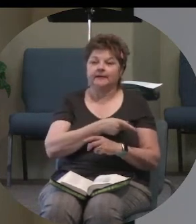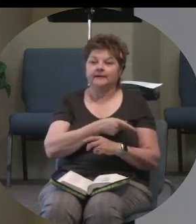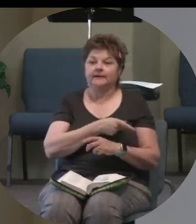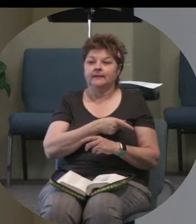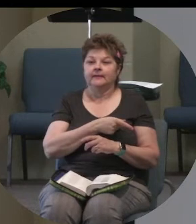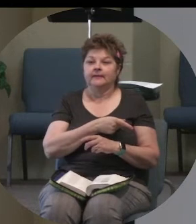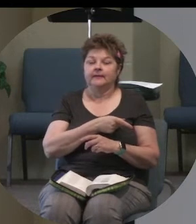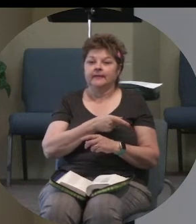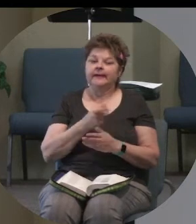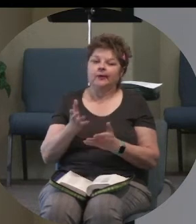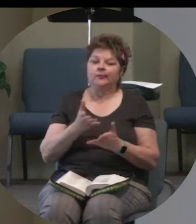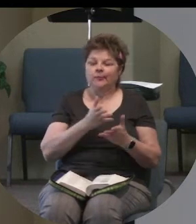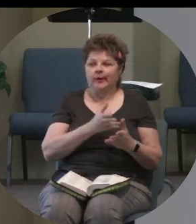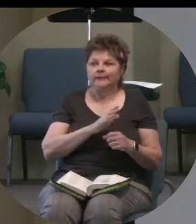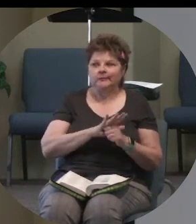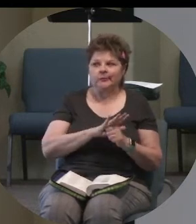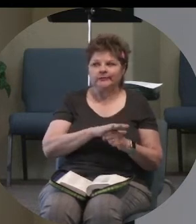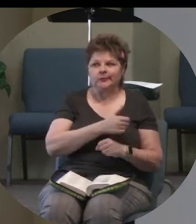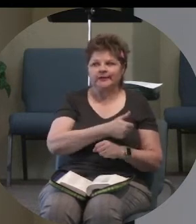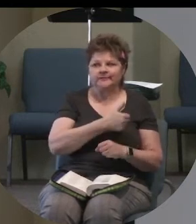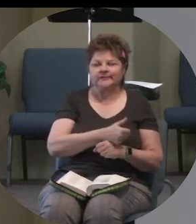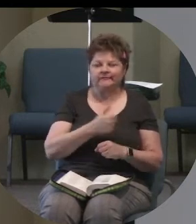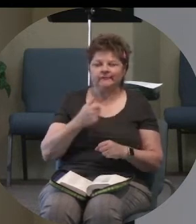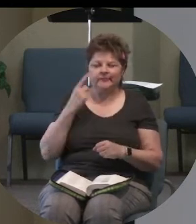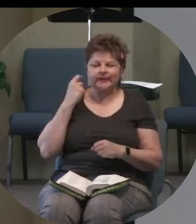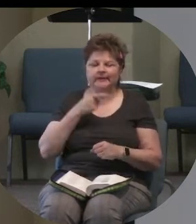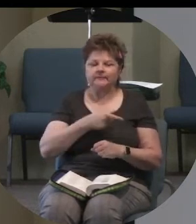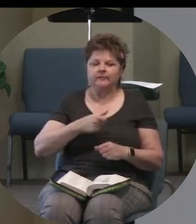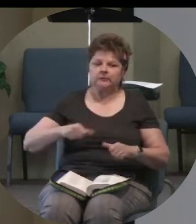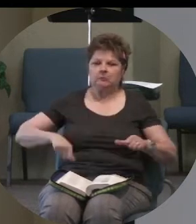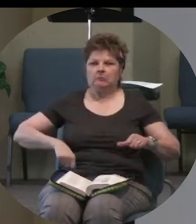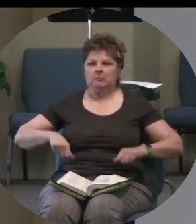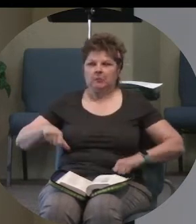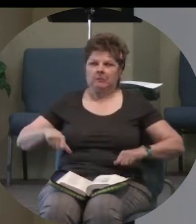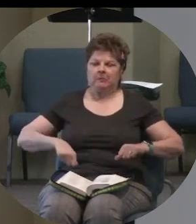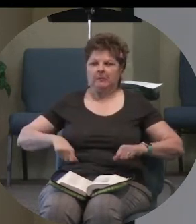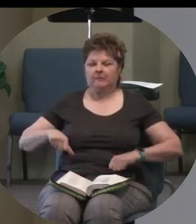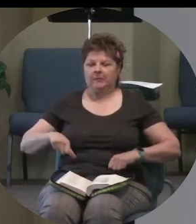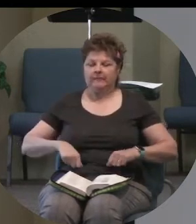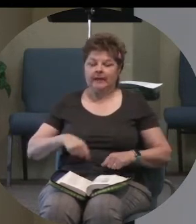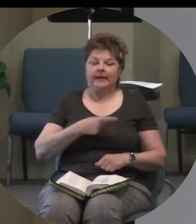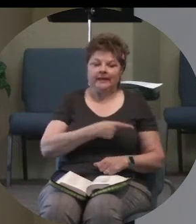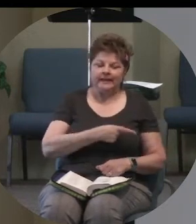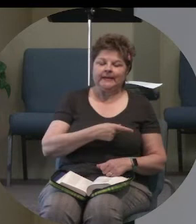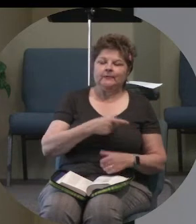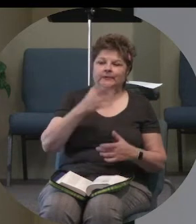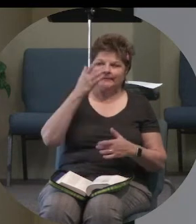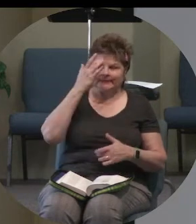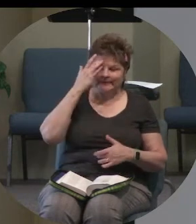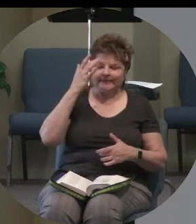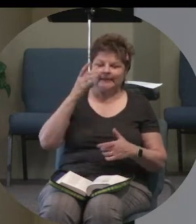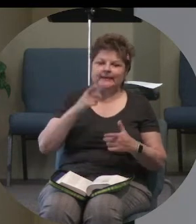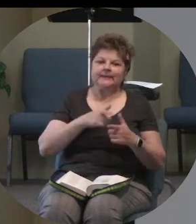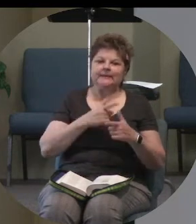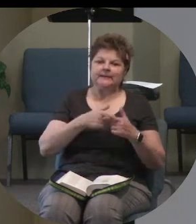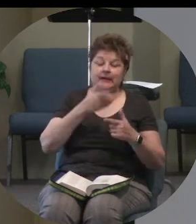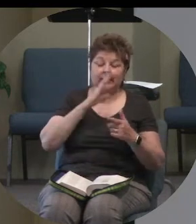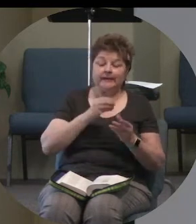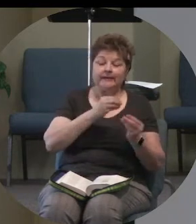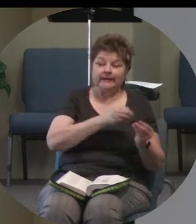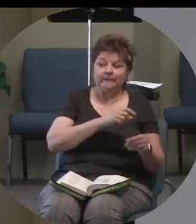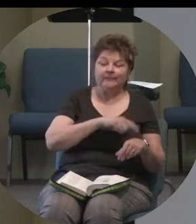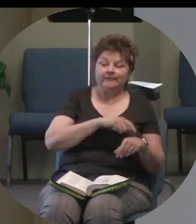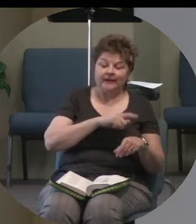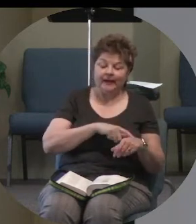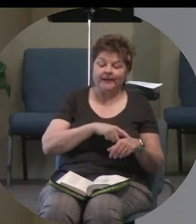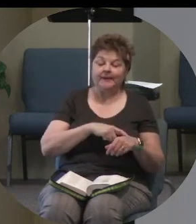pride earlier on in his life. There was a time where he was sick and God restored him and gave him time, but then most scholars would say this time frame of